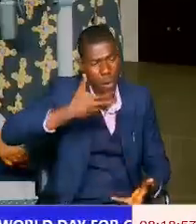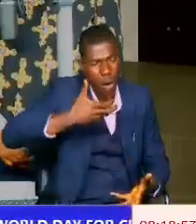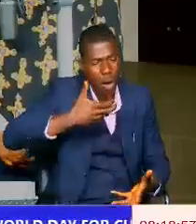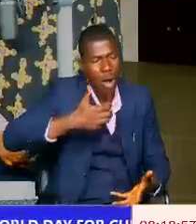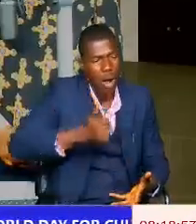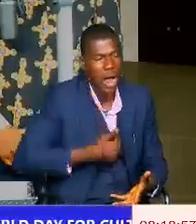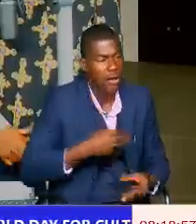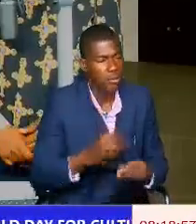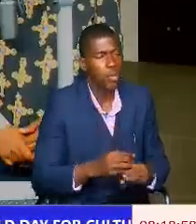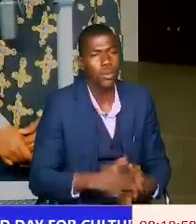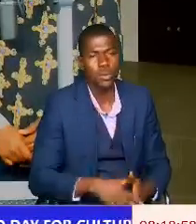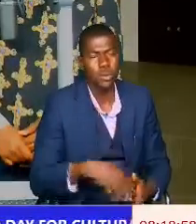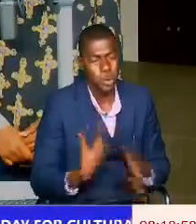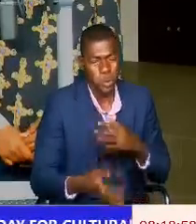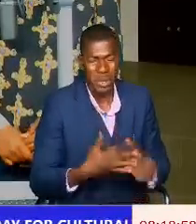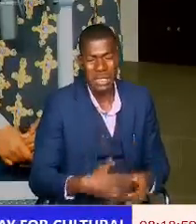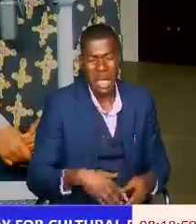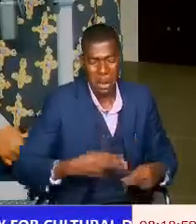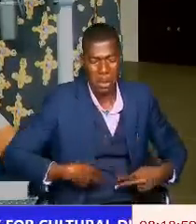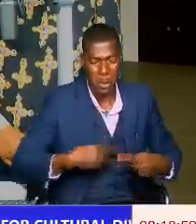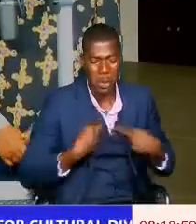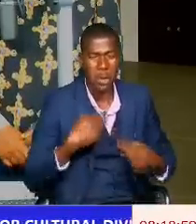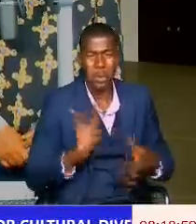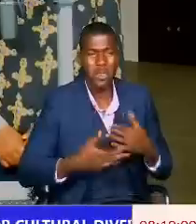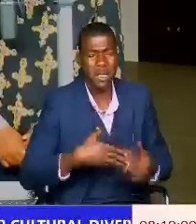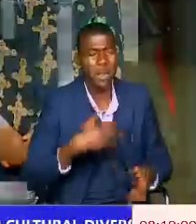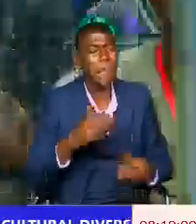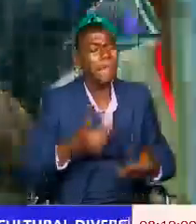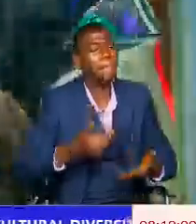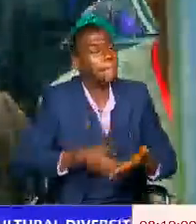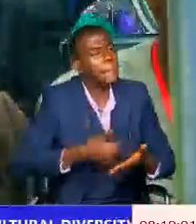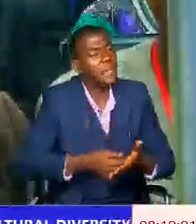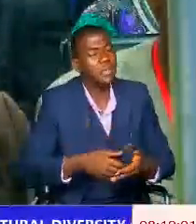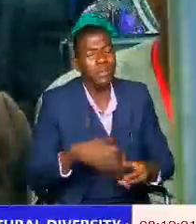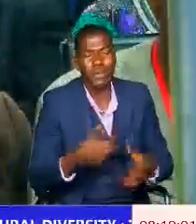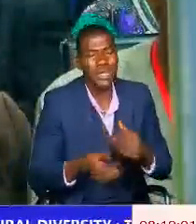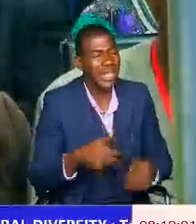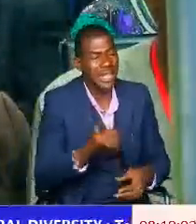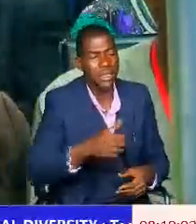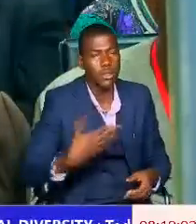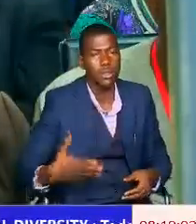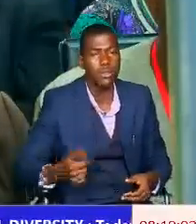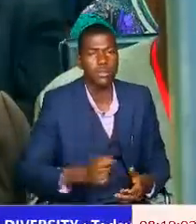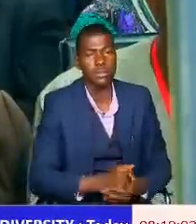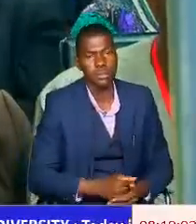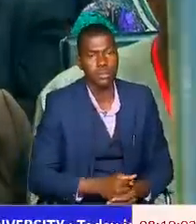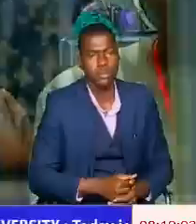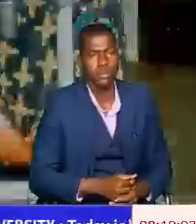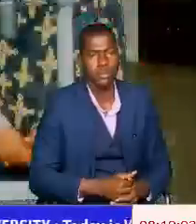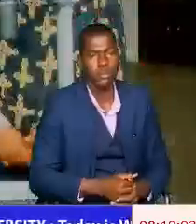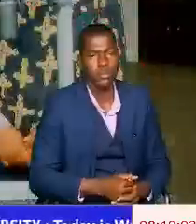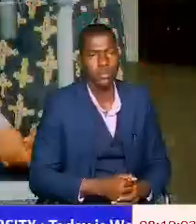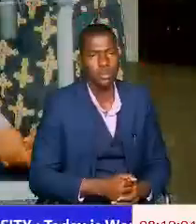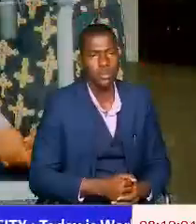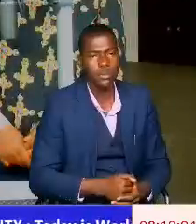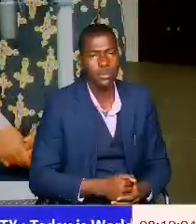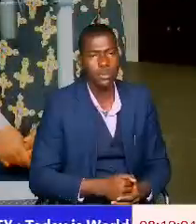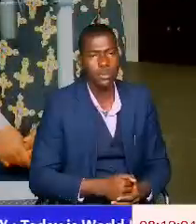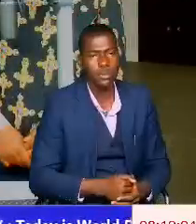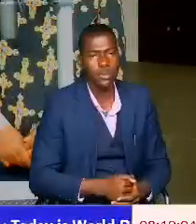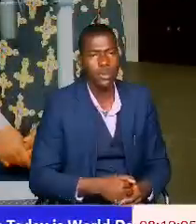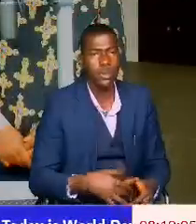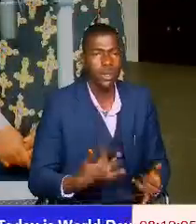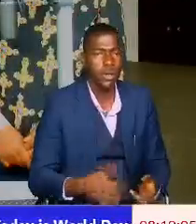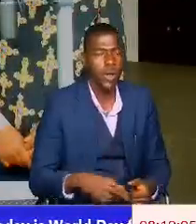natural, material, everything. Gum Arabic deposit waiting for Nigeria is enough to turn